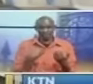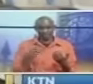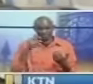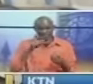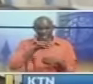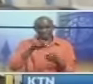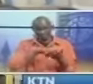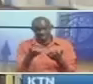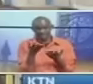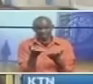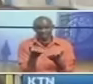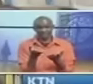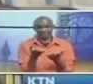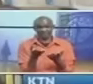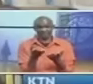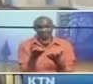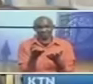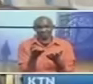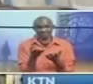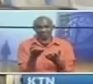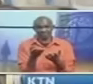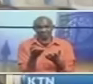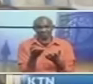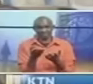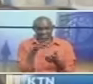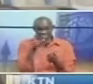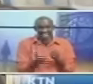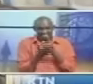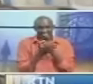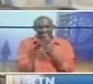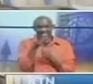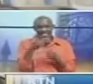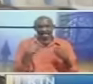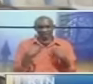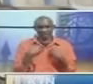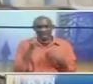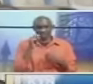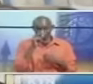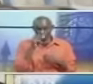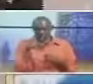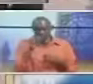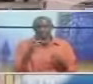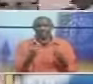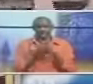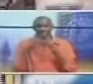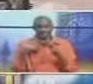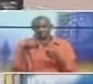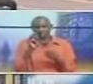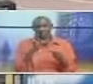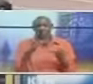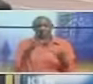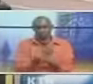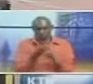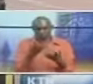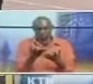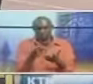which is so rare anyway, this assistance or the spare soldiers comes in, takes his place. And